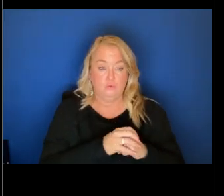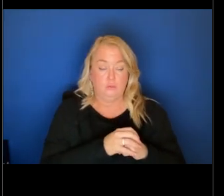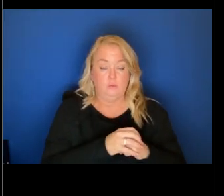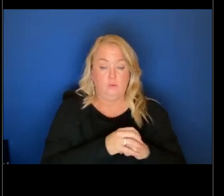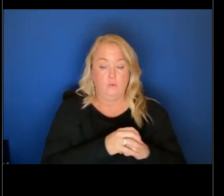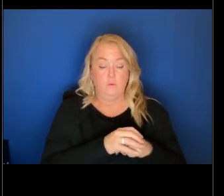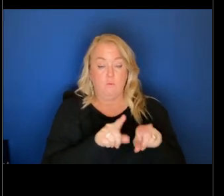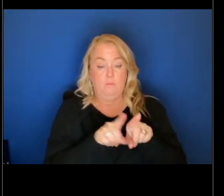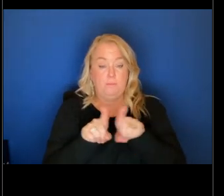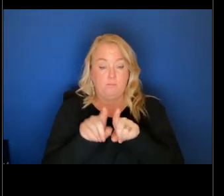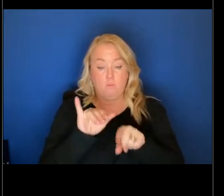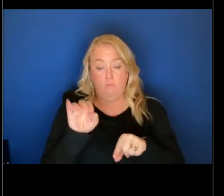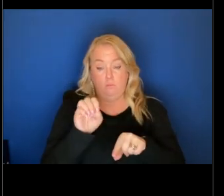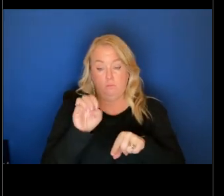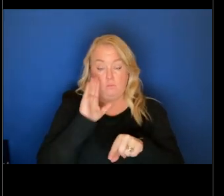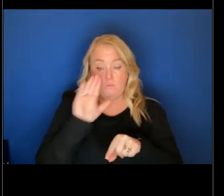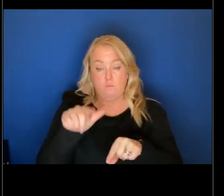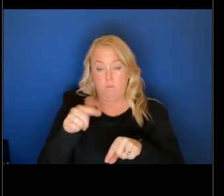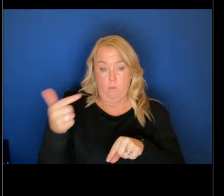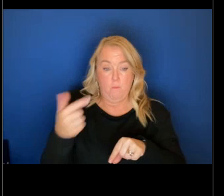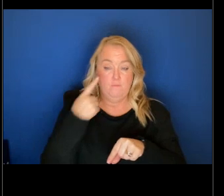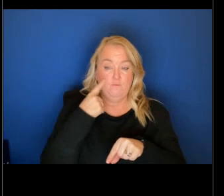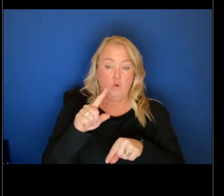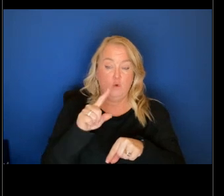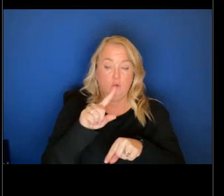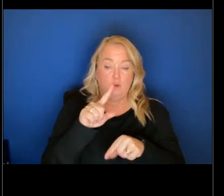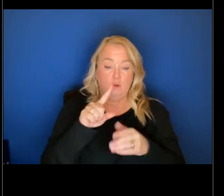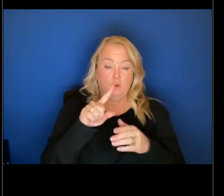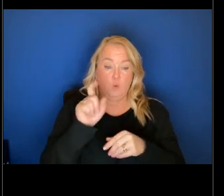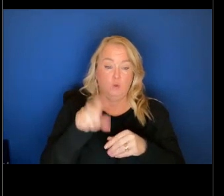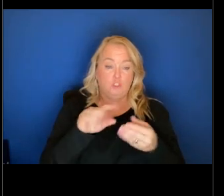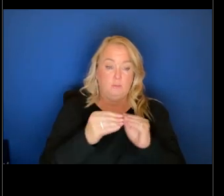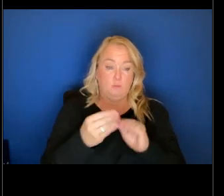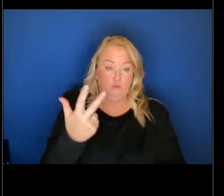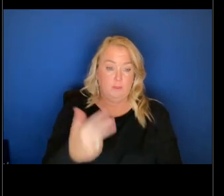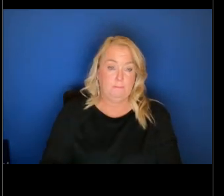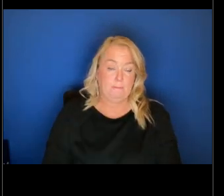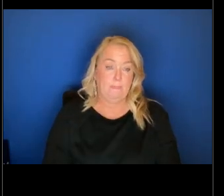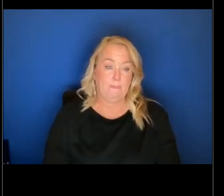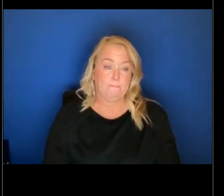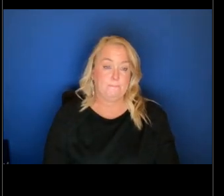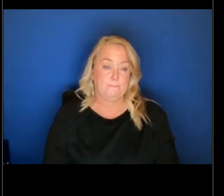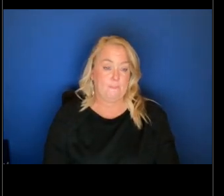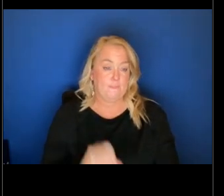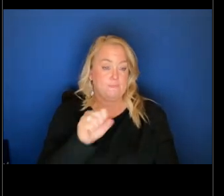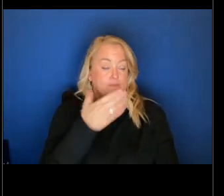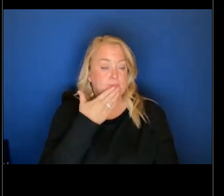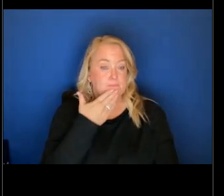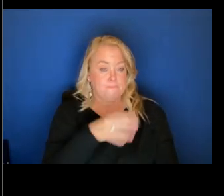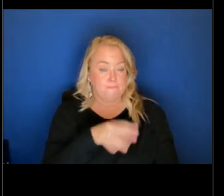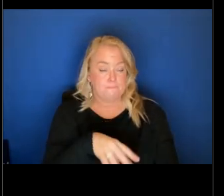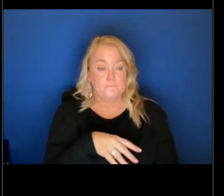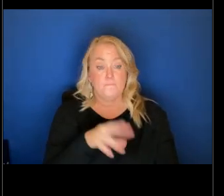And Joe, I'm going to pass it back to you for knowledge check 3. Thank you, Crystal. Our third knowledge check